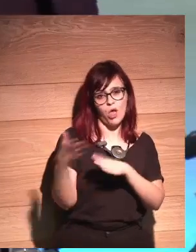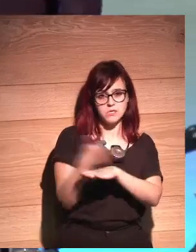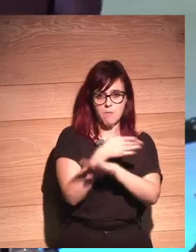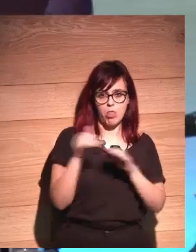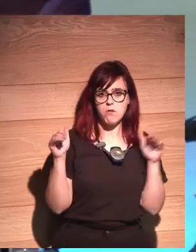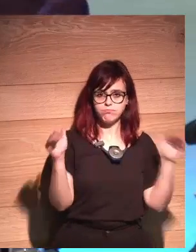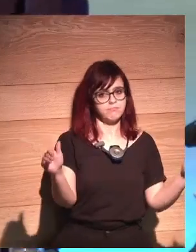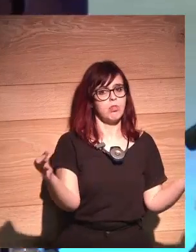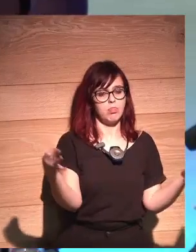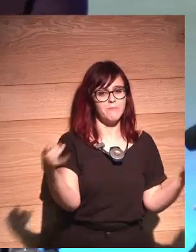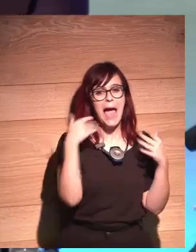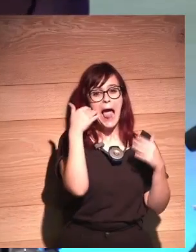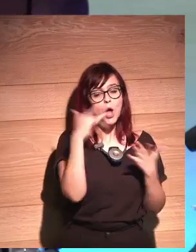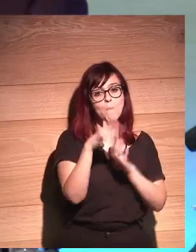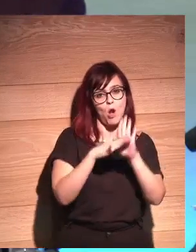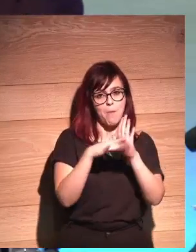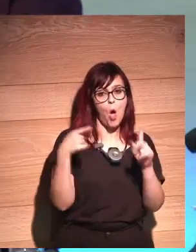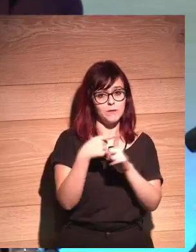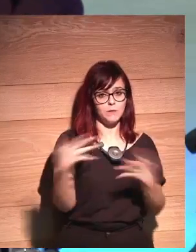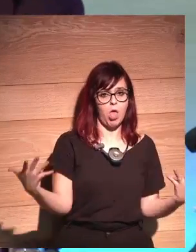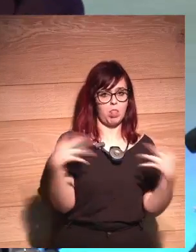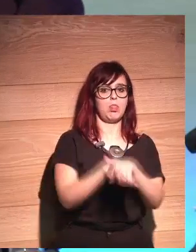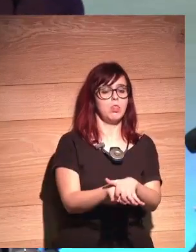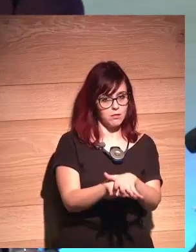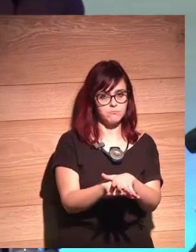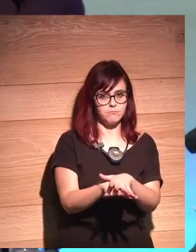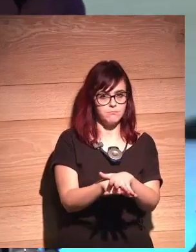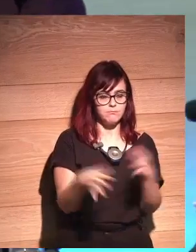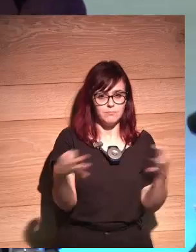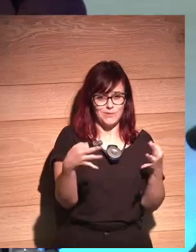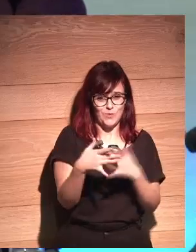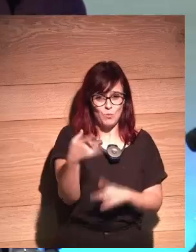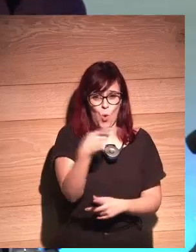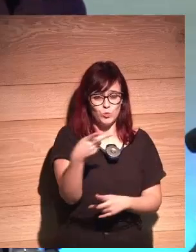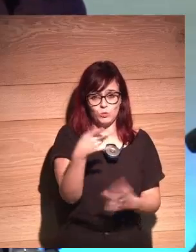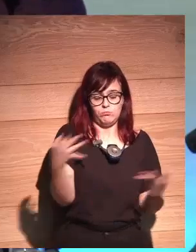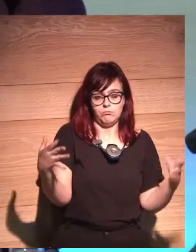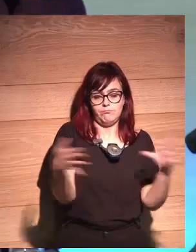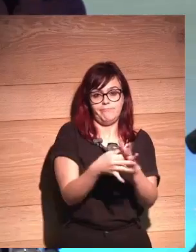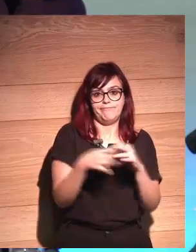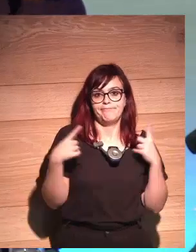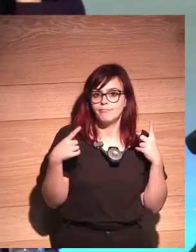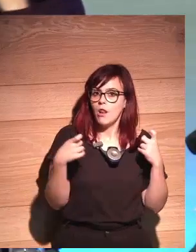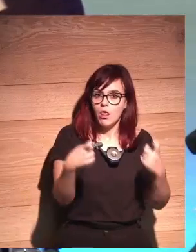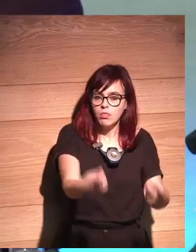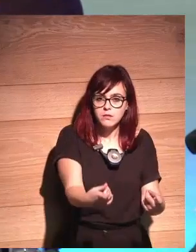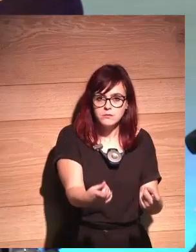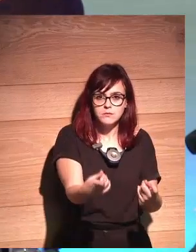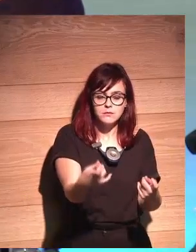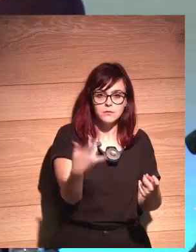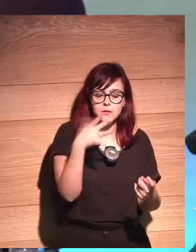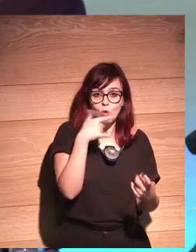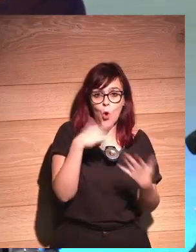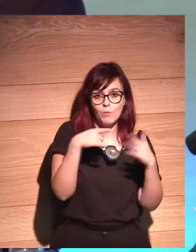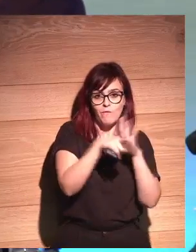work separately. We need to create programs with culture and